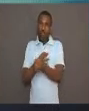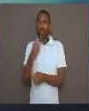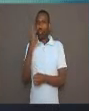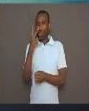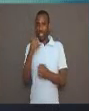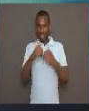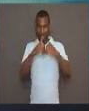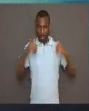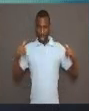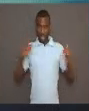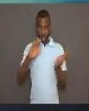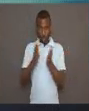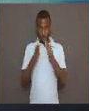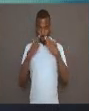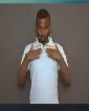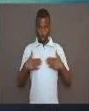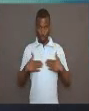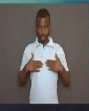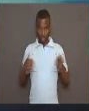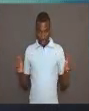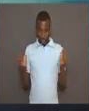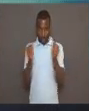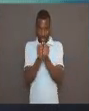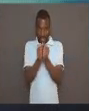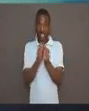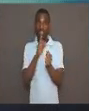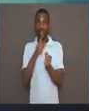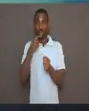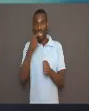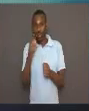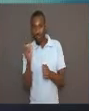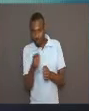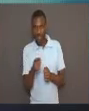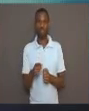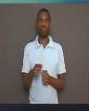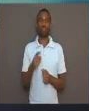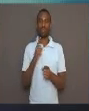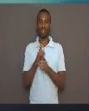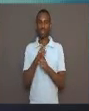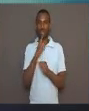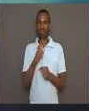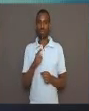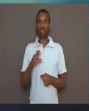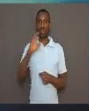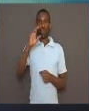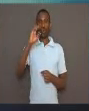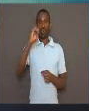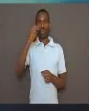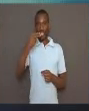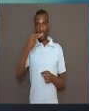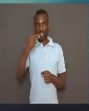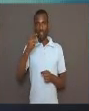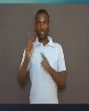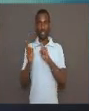separate bodies, and cohesion is a force that holds together molecules of